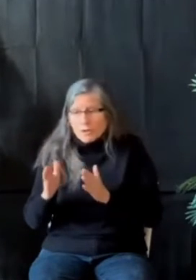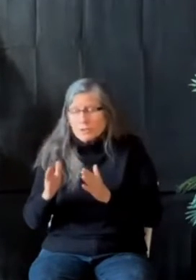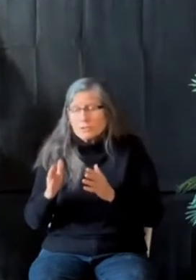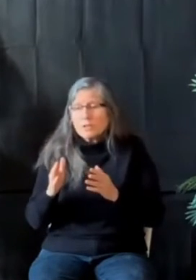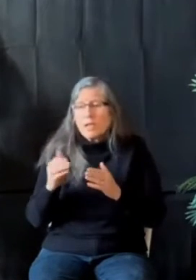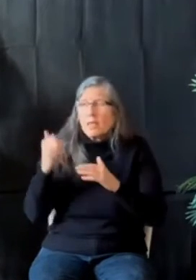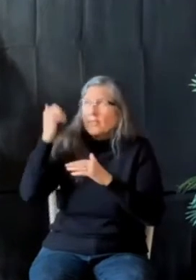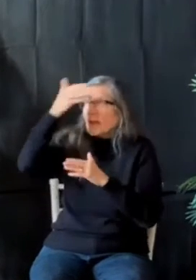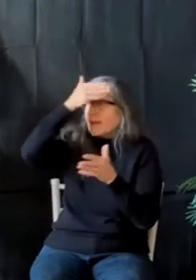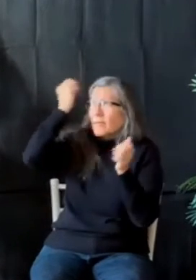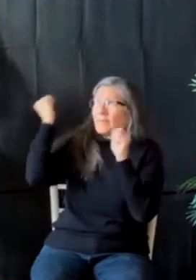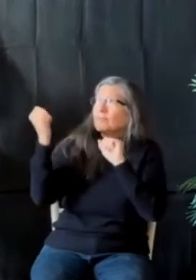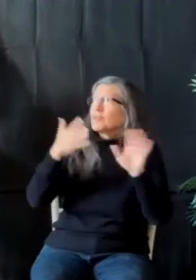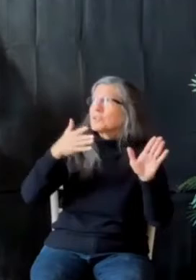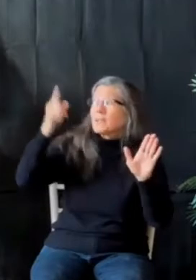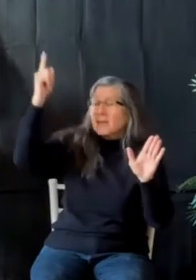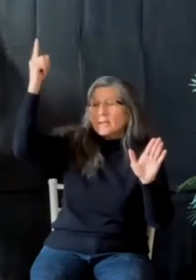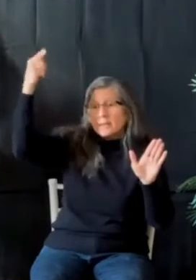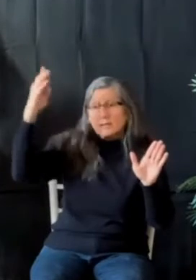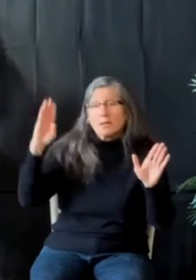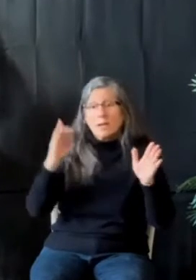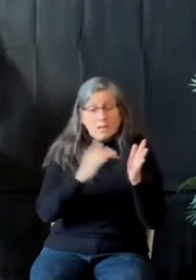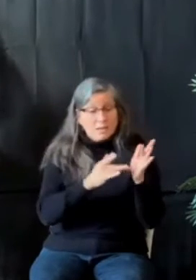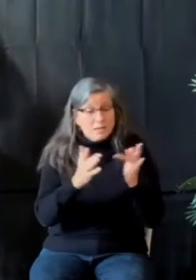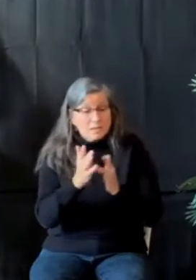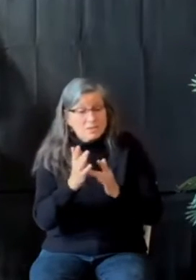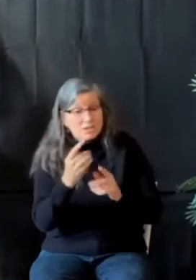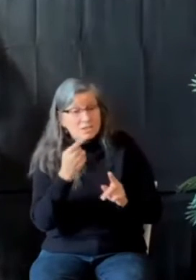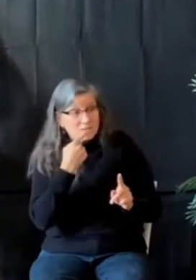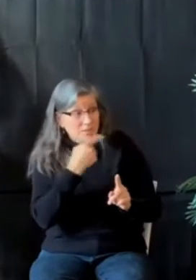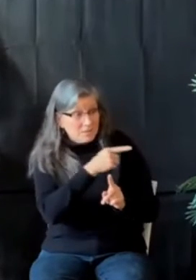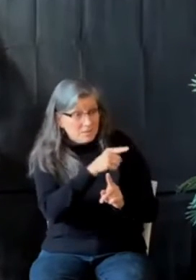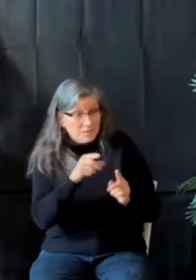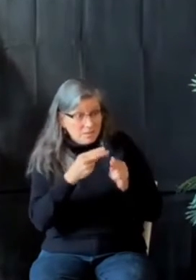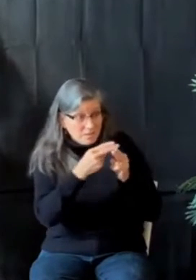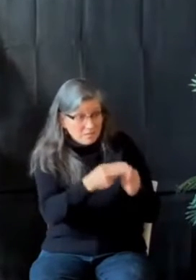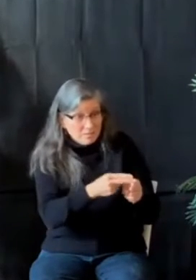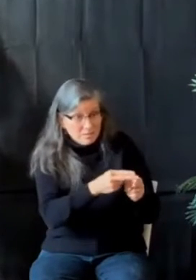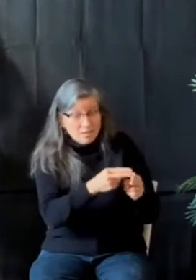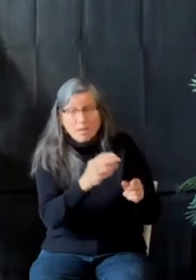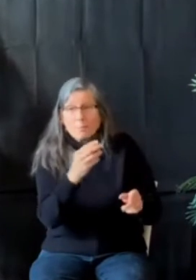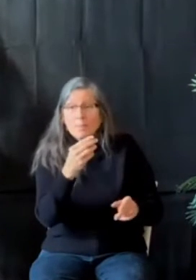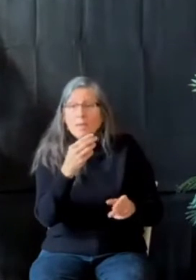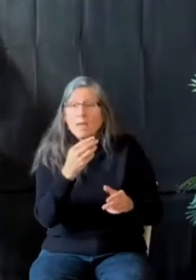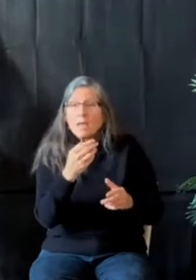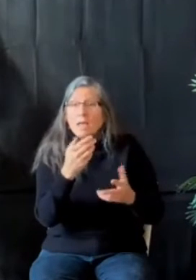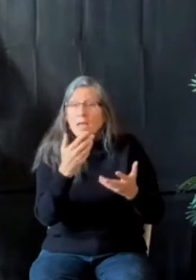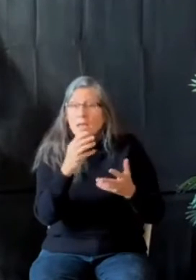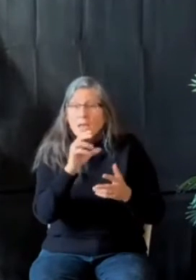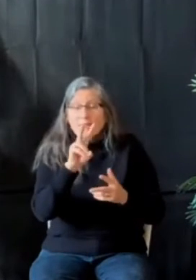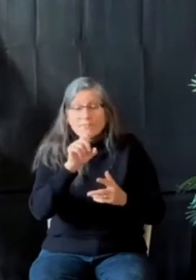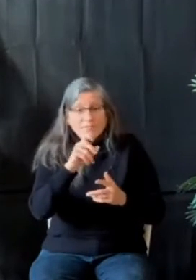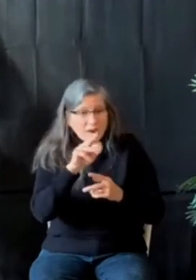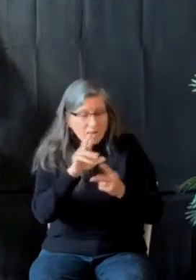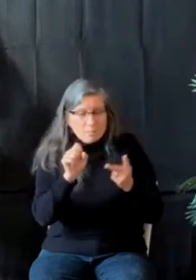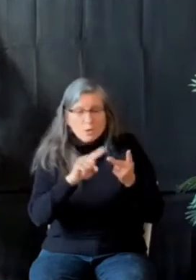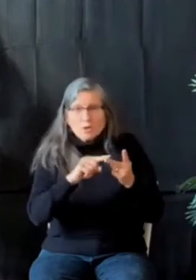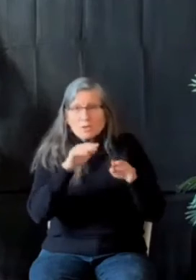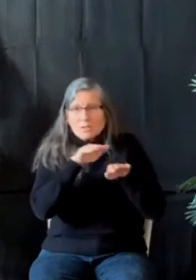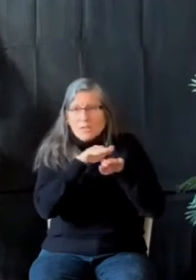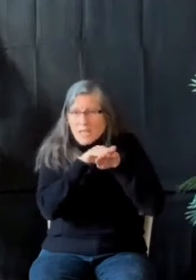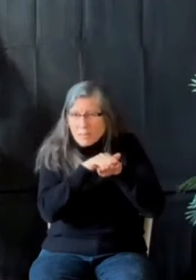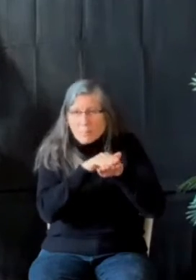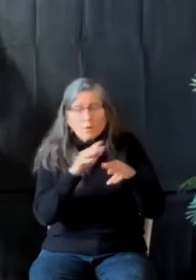forsaken God. Remember what Jesus said about them? You brood of vipers, you hypocrites, you know neither God nor